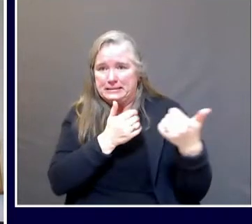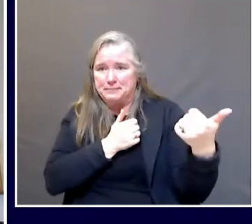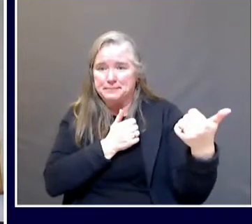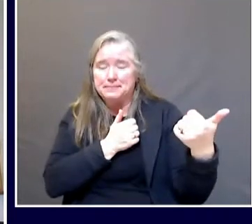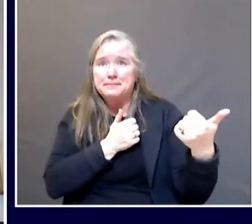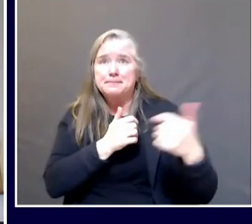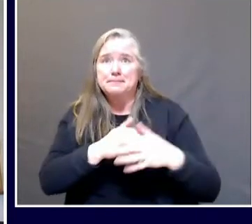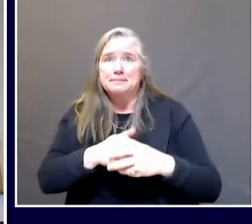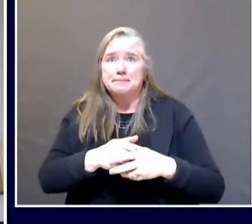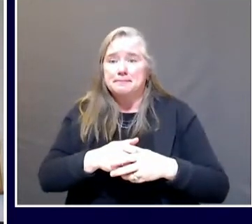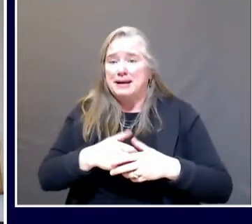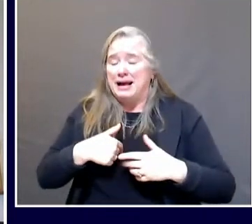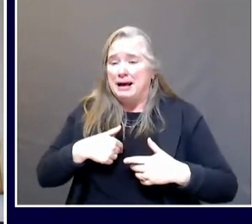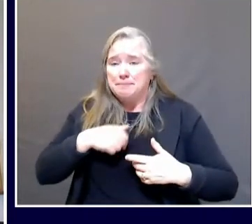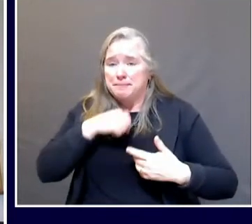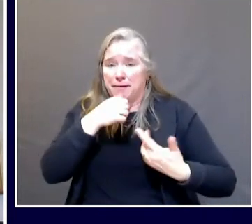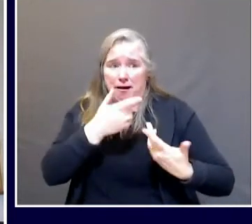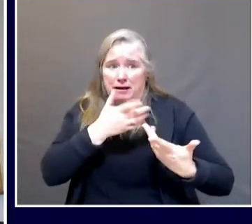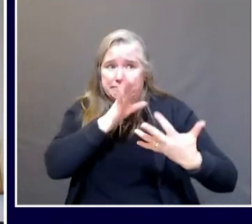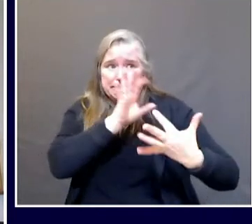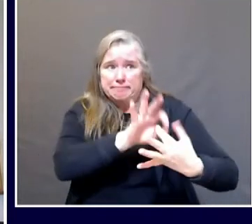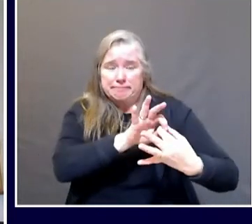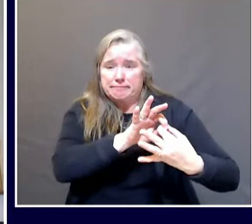I'm not really a primary source there.